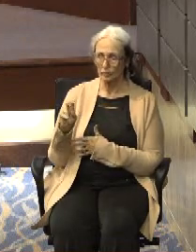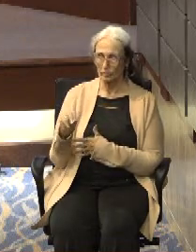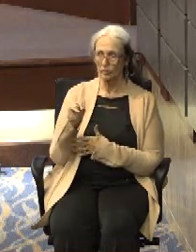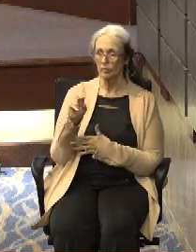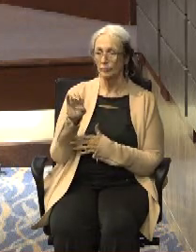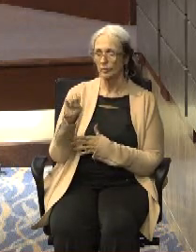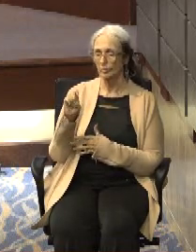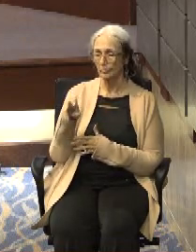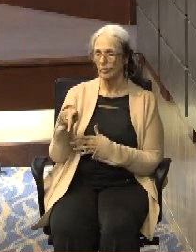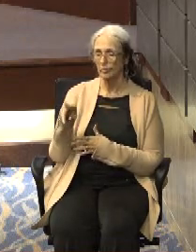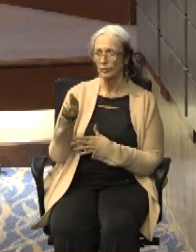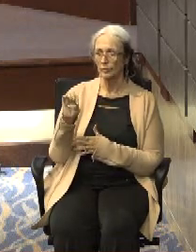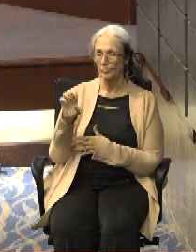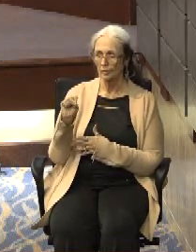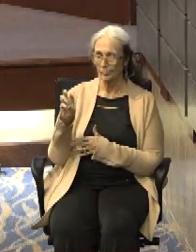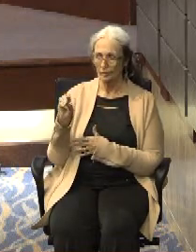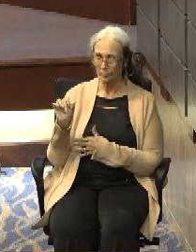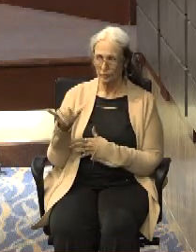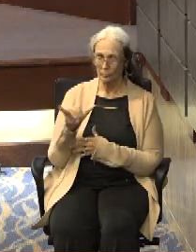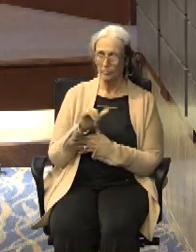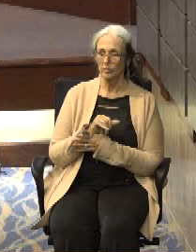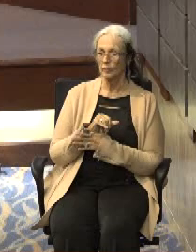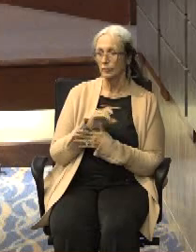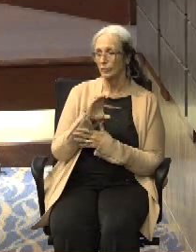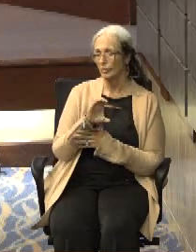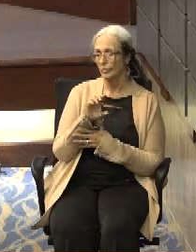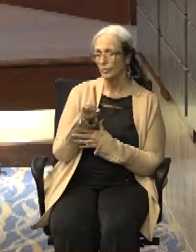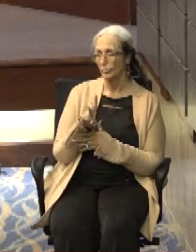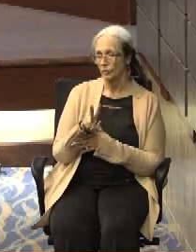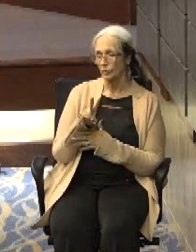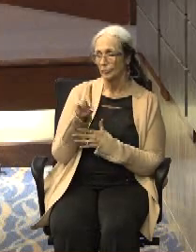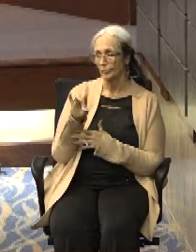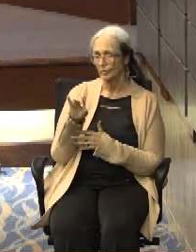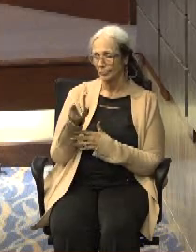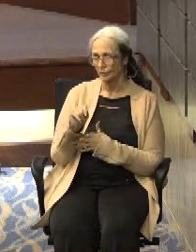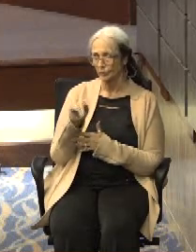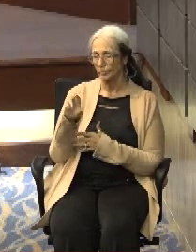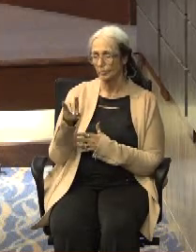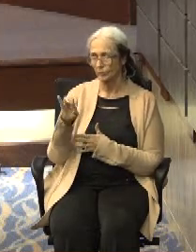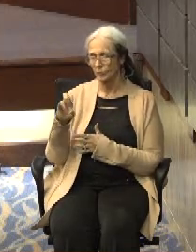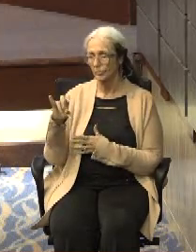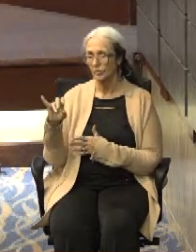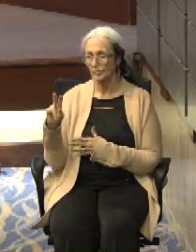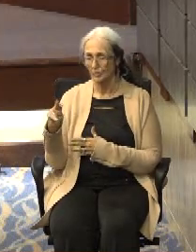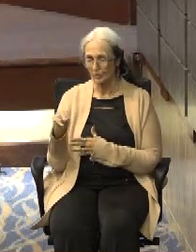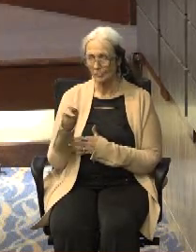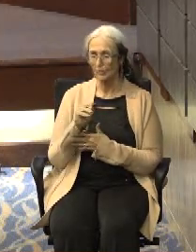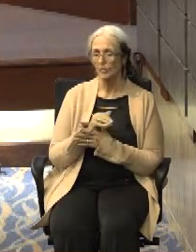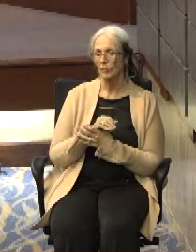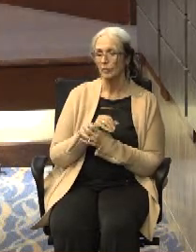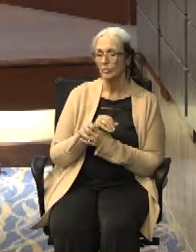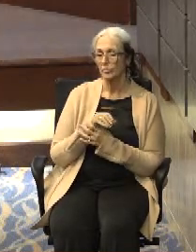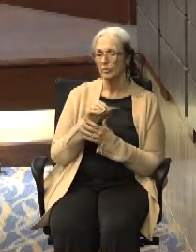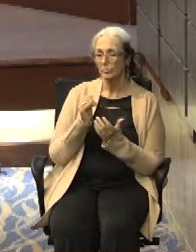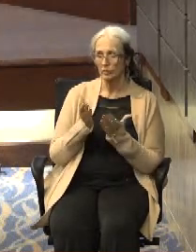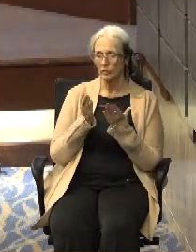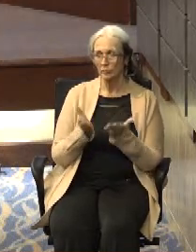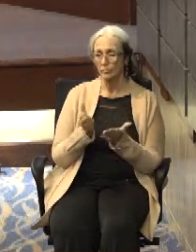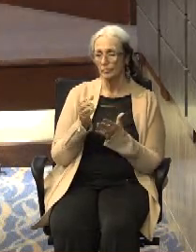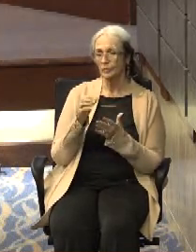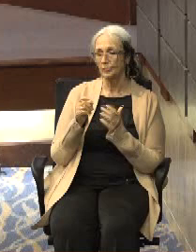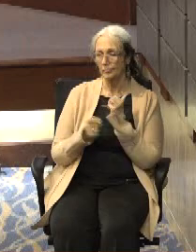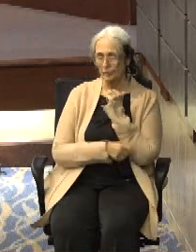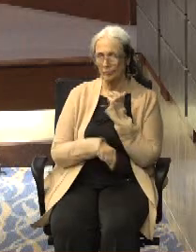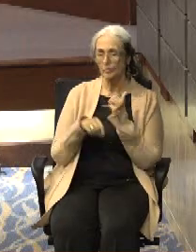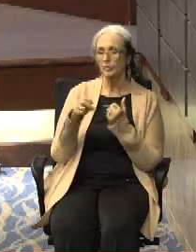from Plan Unit Development PUD and C2 District Classification and become and be designated in the C2 District Classification, providing for penalties,